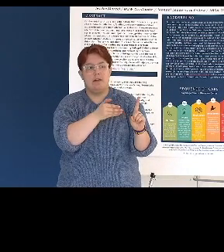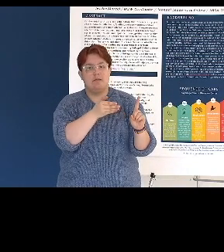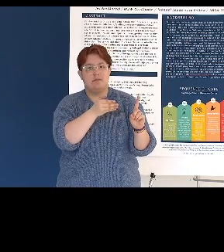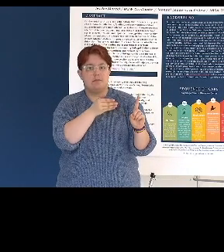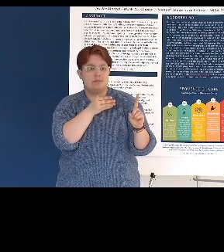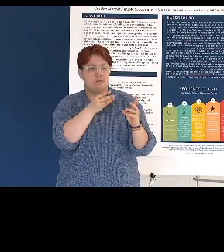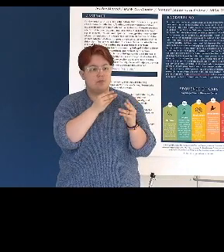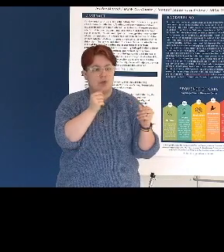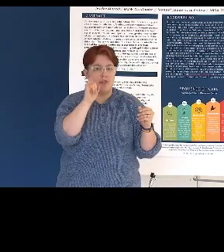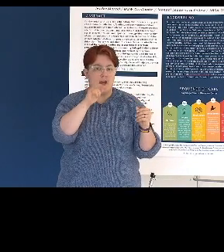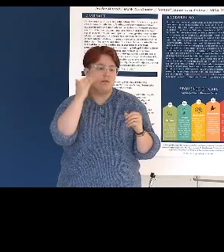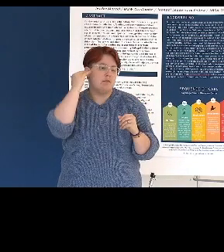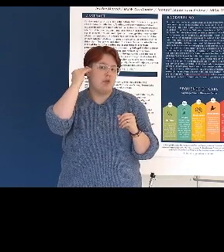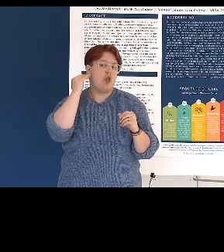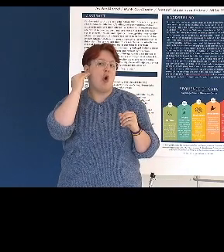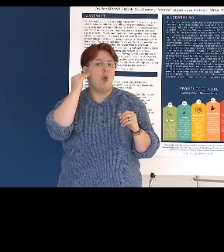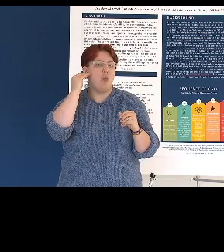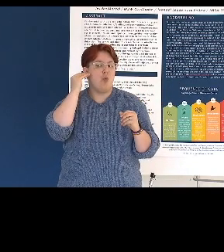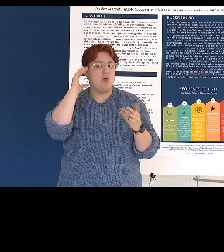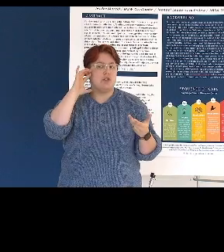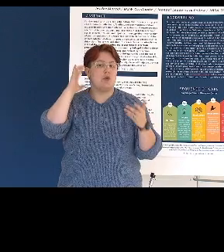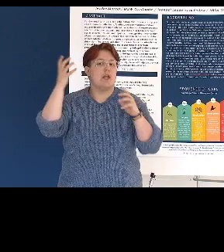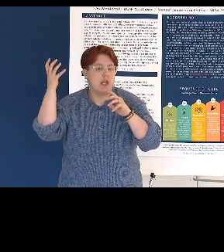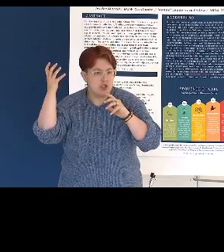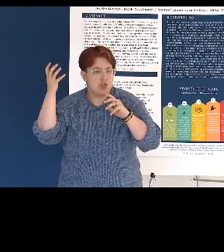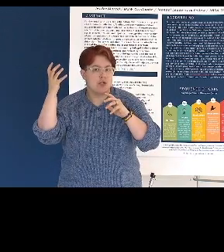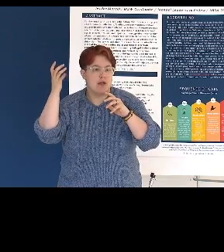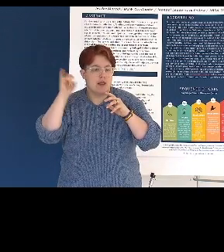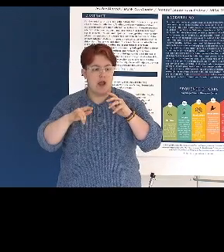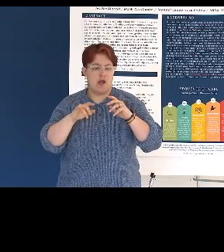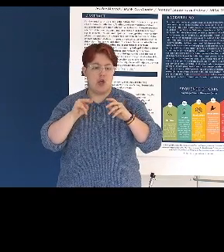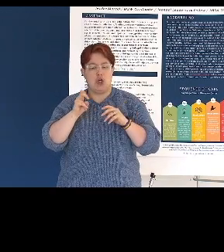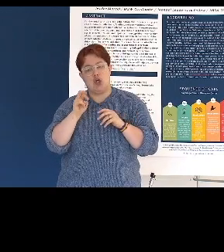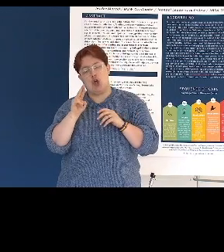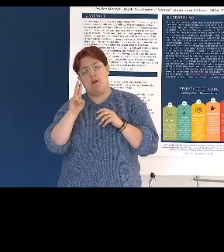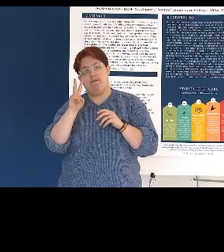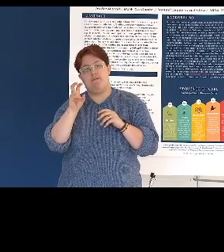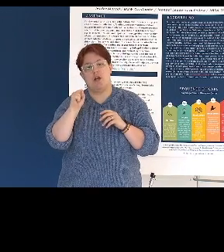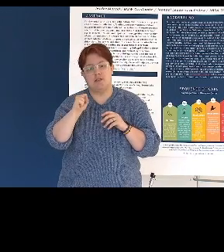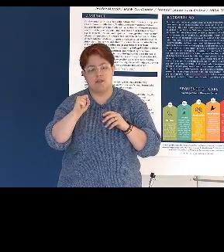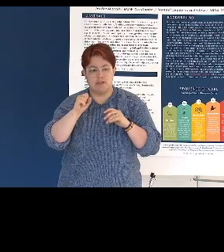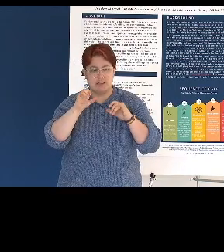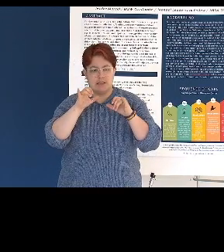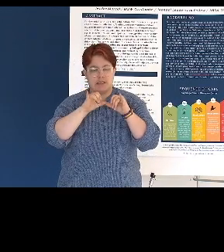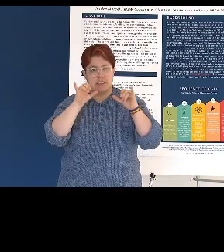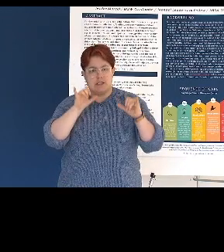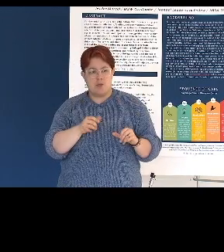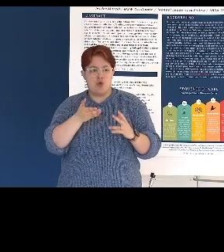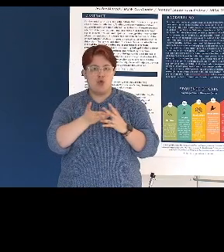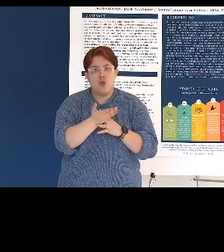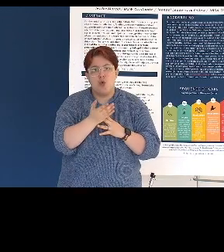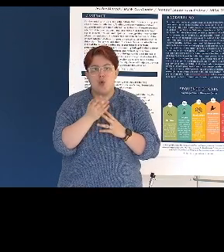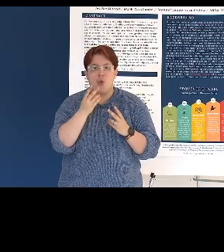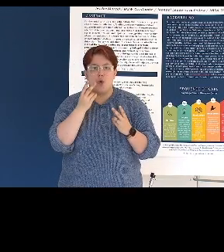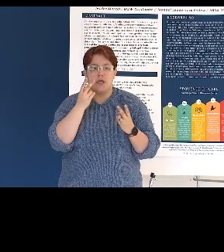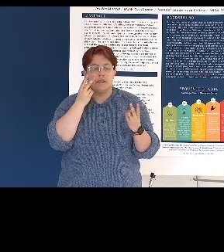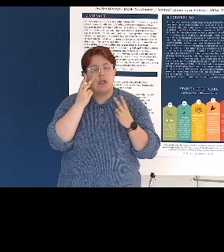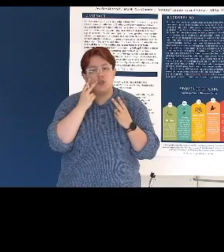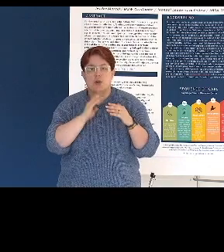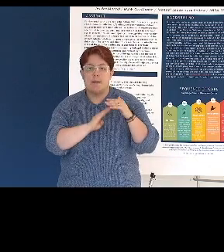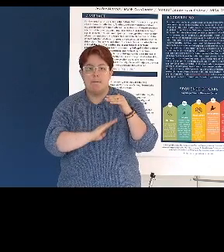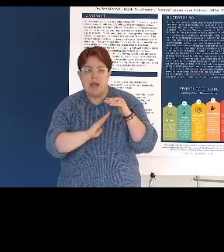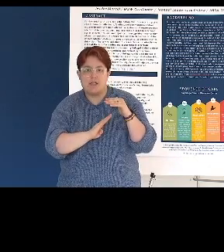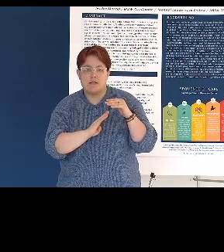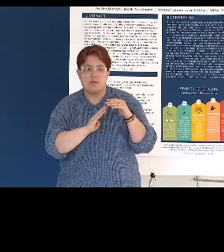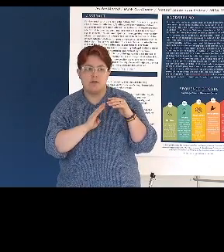in the lower regions of the brain, targeting the nervous system through sensory-based approaches. What are sensory-based approaches?